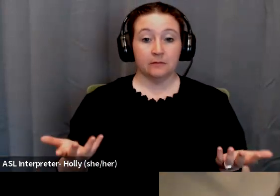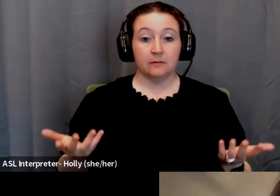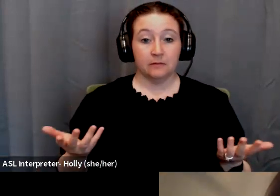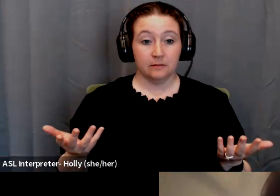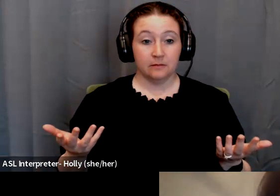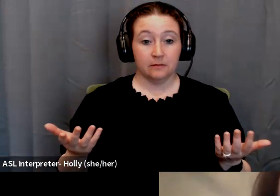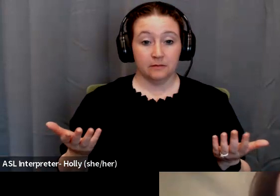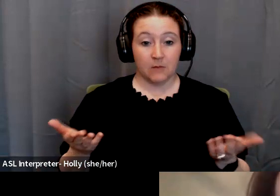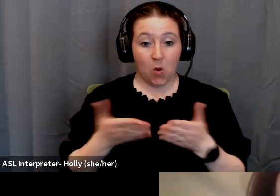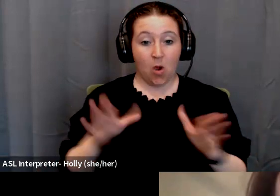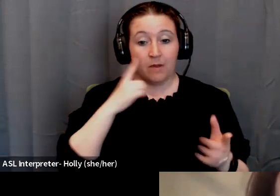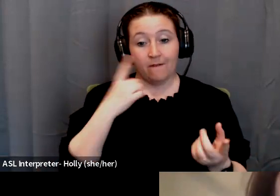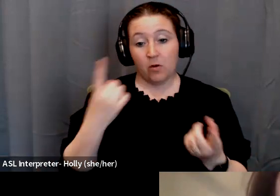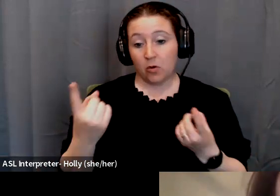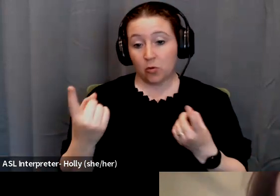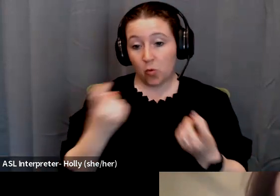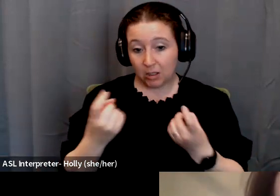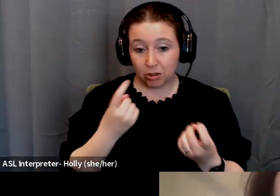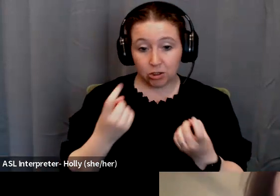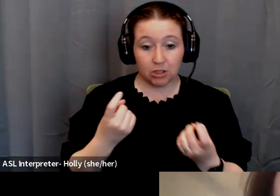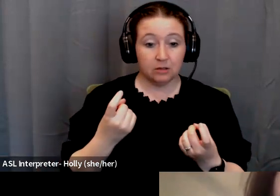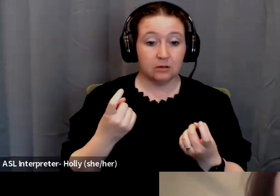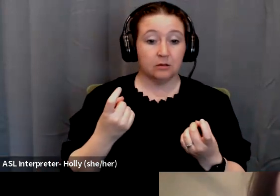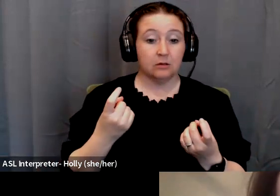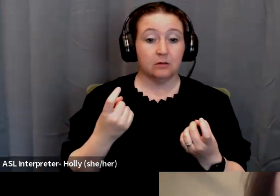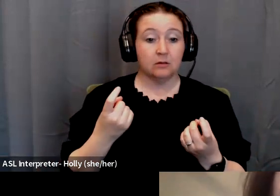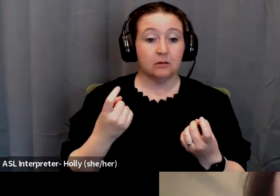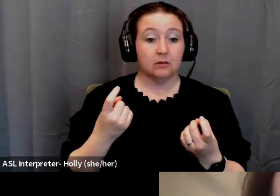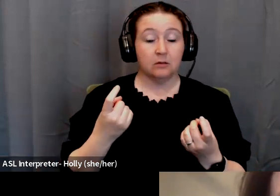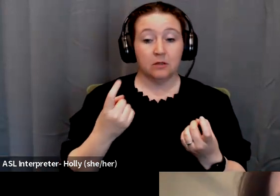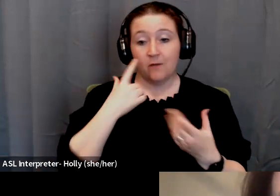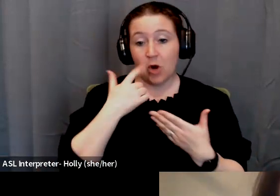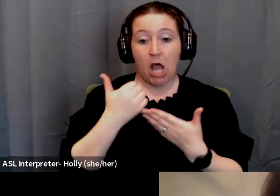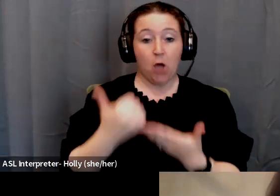what questions can I answer that will help you